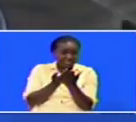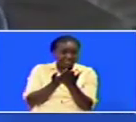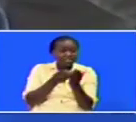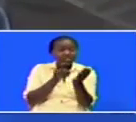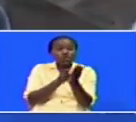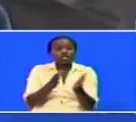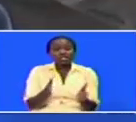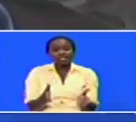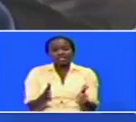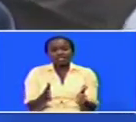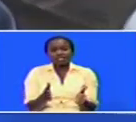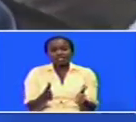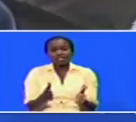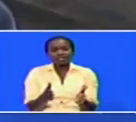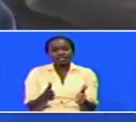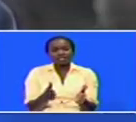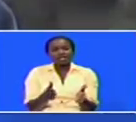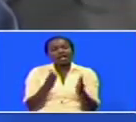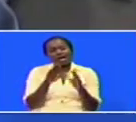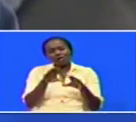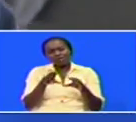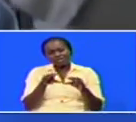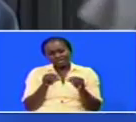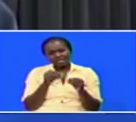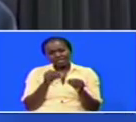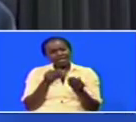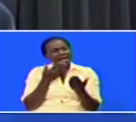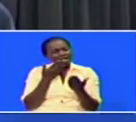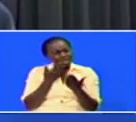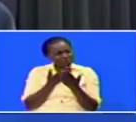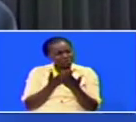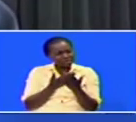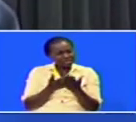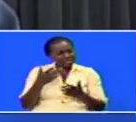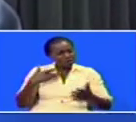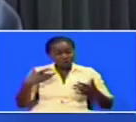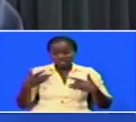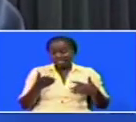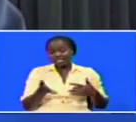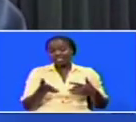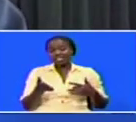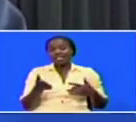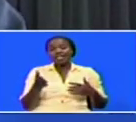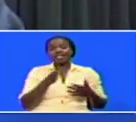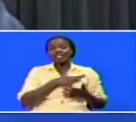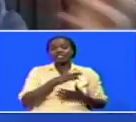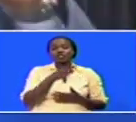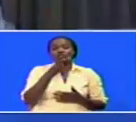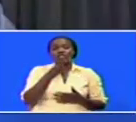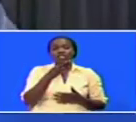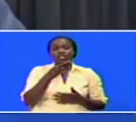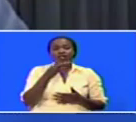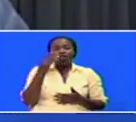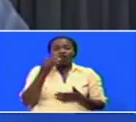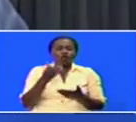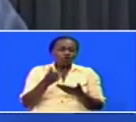doctors to appreciate this concern, and in the spirit of collective